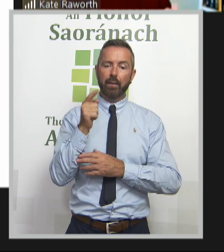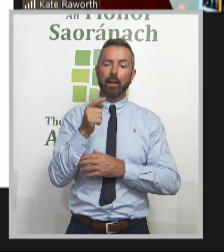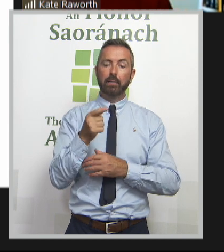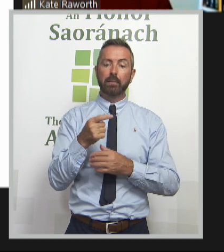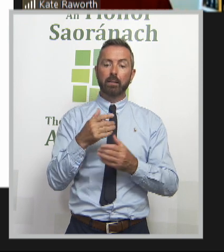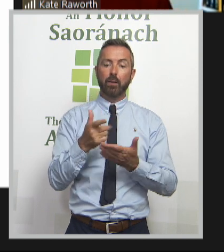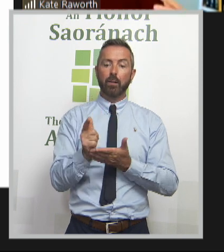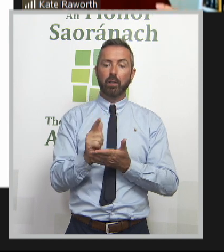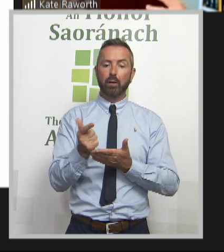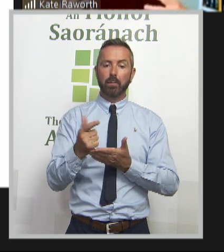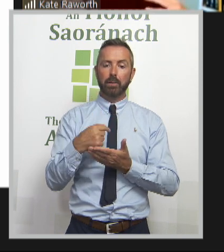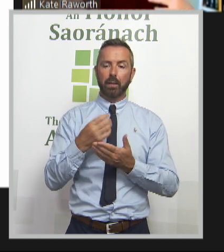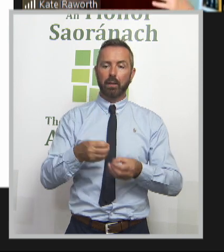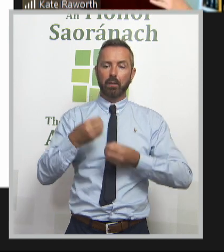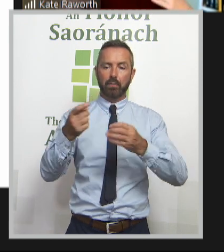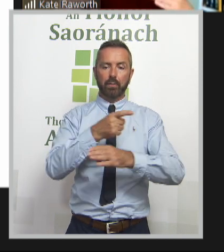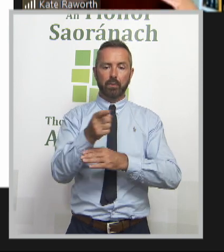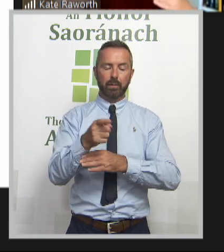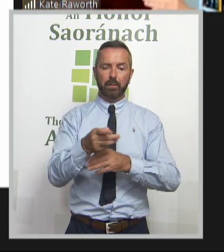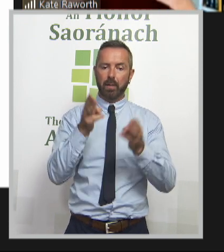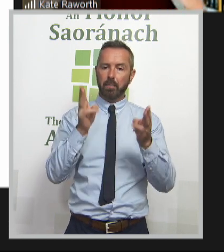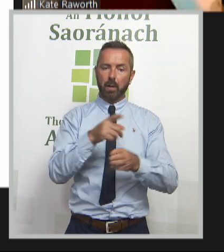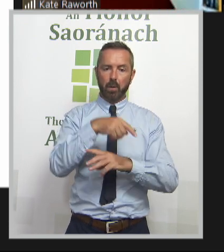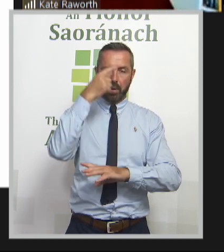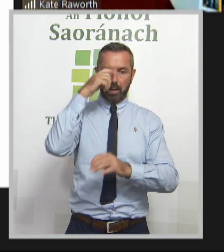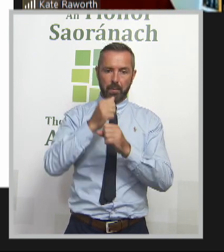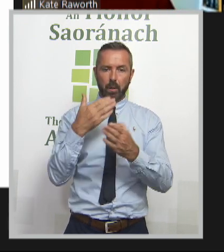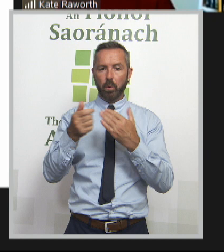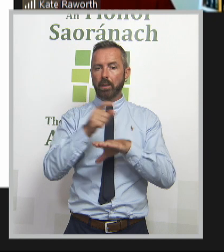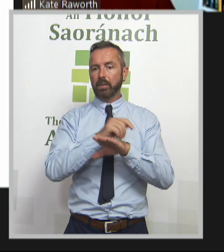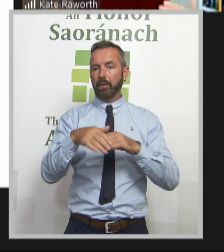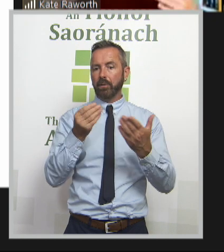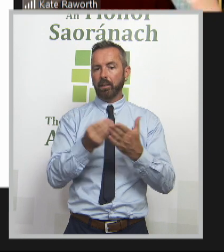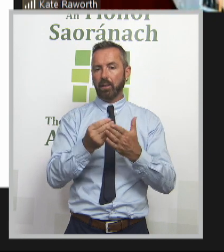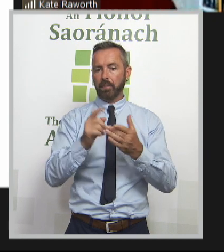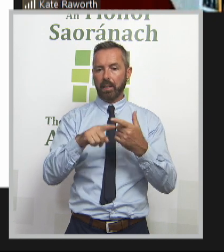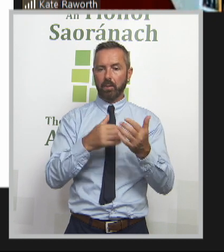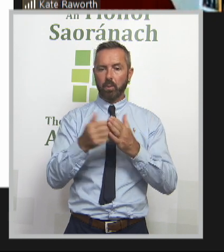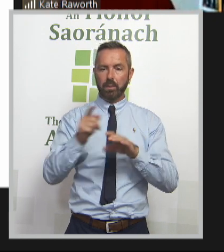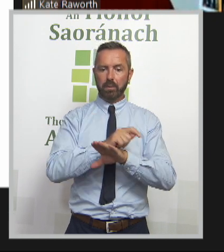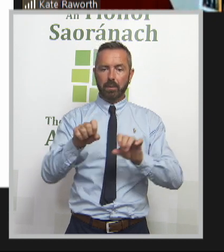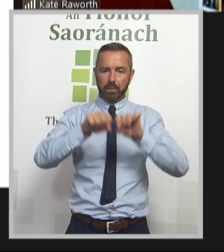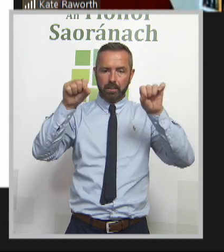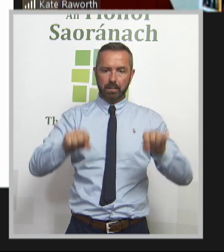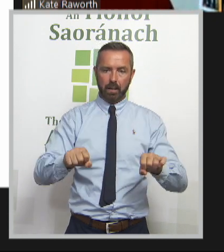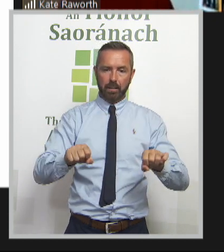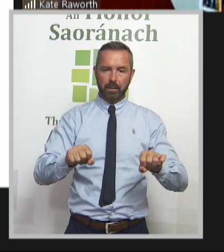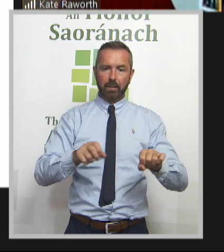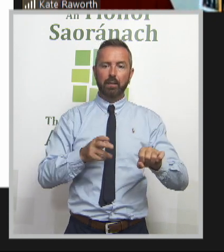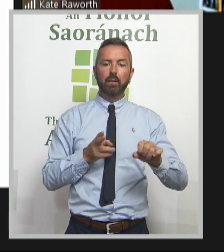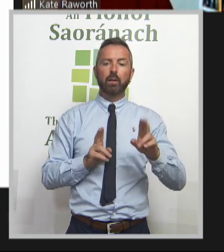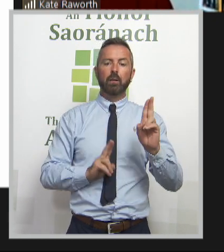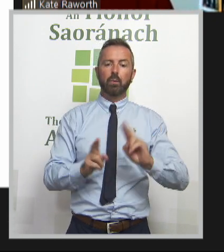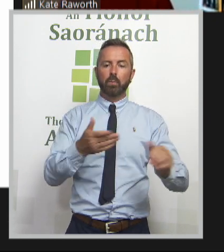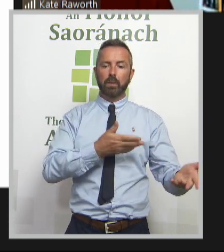this is one compass that really empowers us all to think, what kind of economy, what kind of society will be in service to